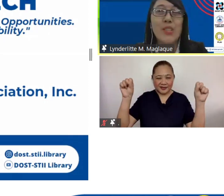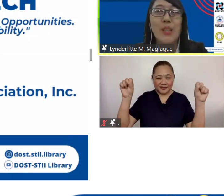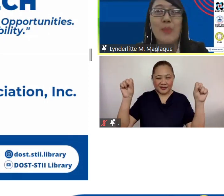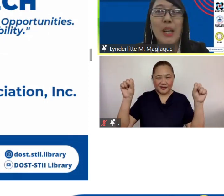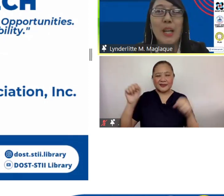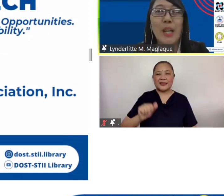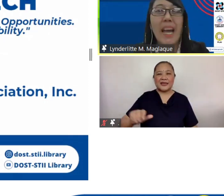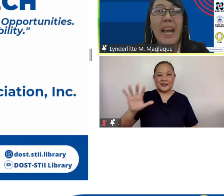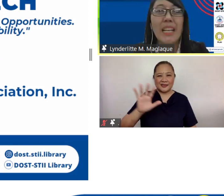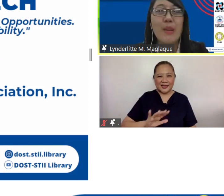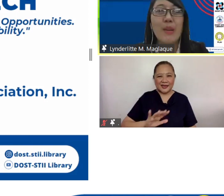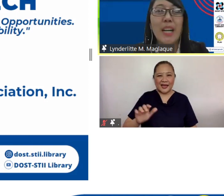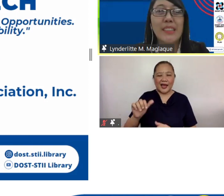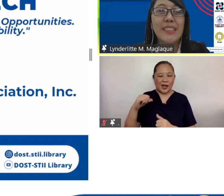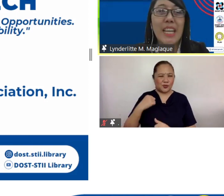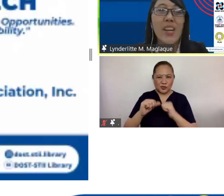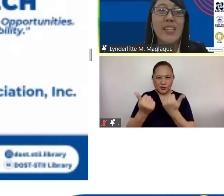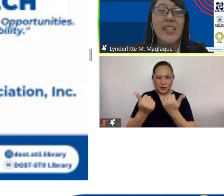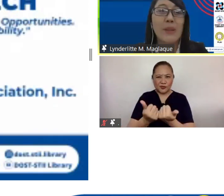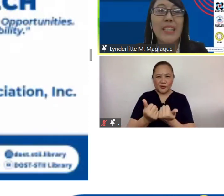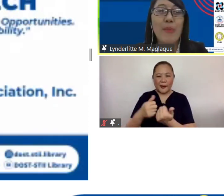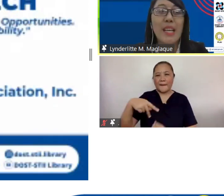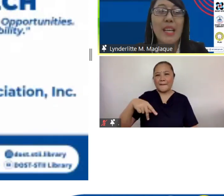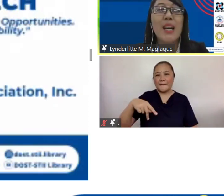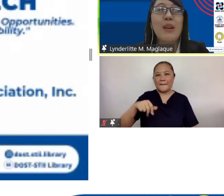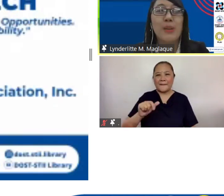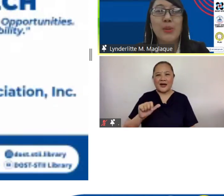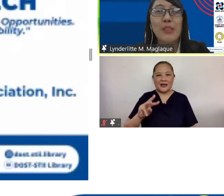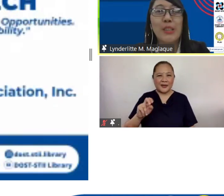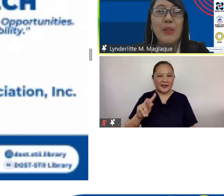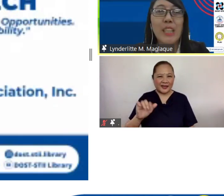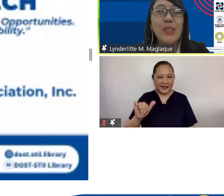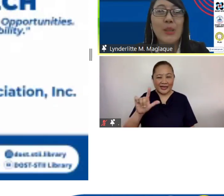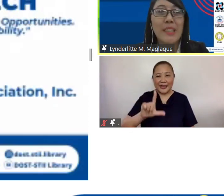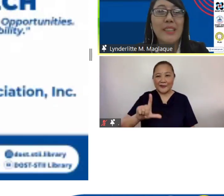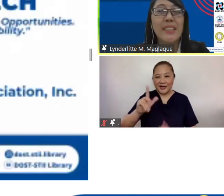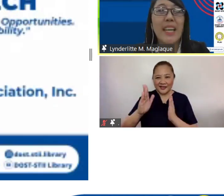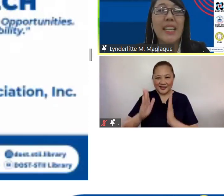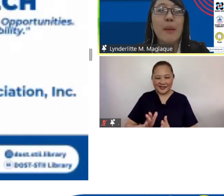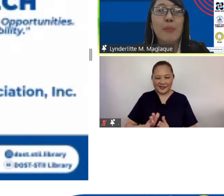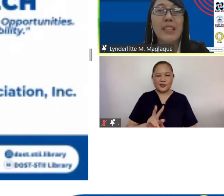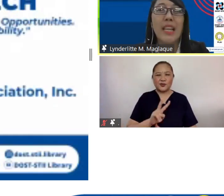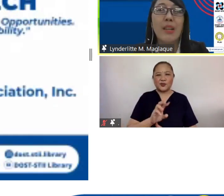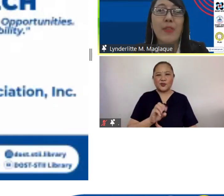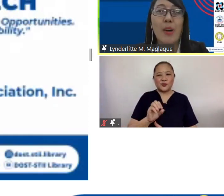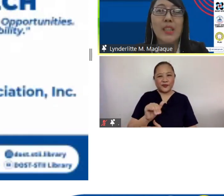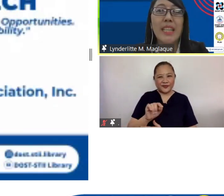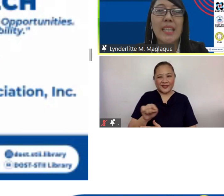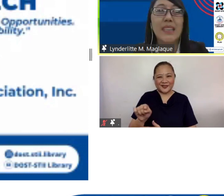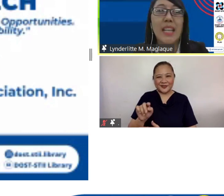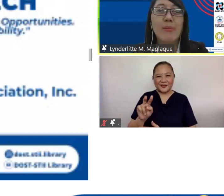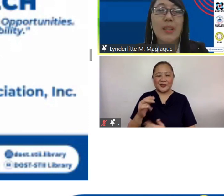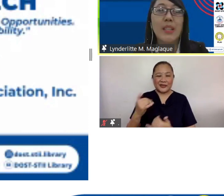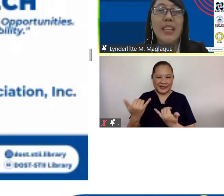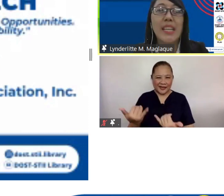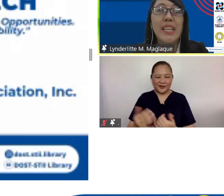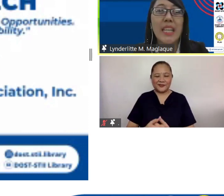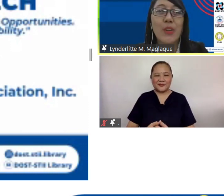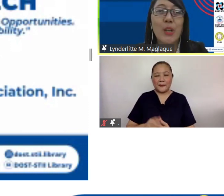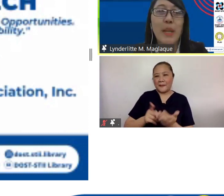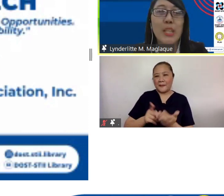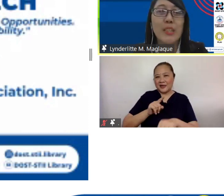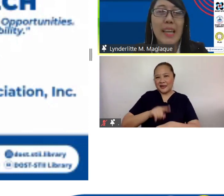Association of Parliamentary Librarians in Asia and the Pacific from 2015 to present, and a part-time faculty at the Library